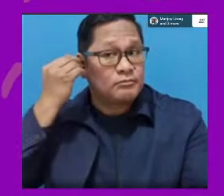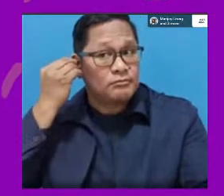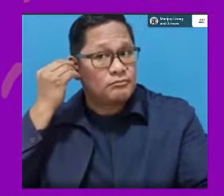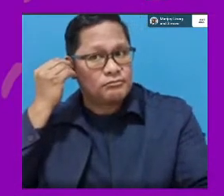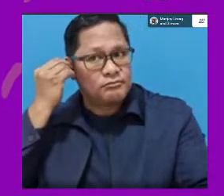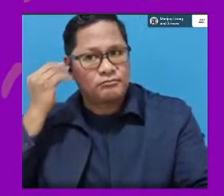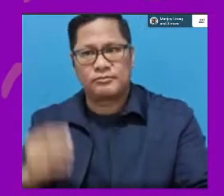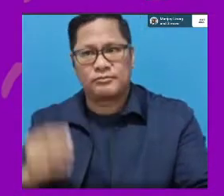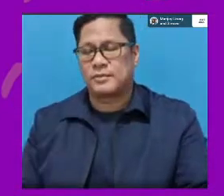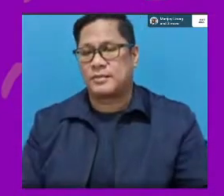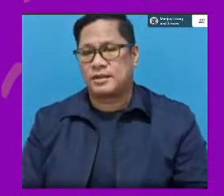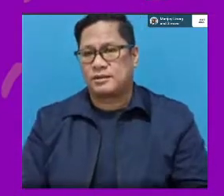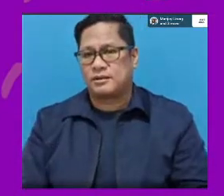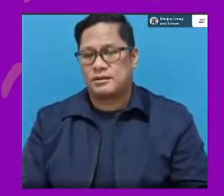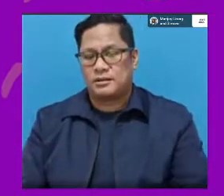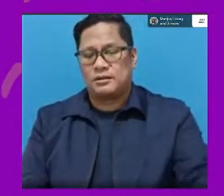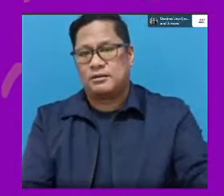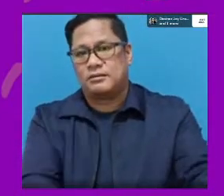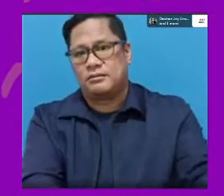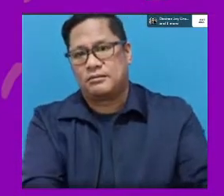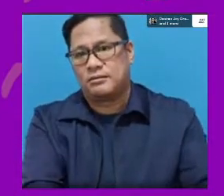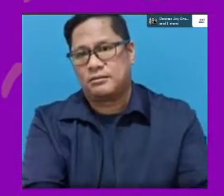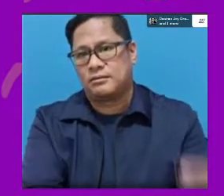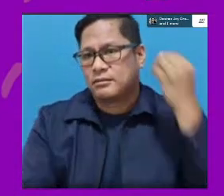All right, as shown in your screen is the